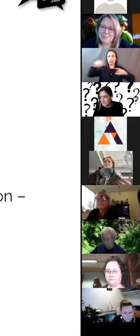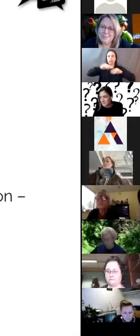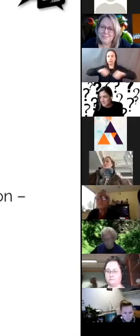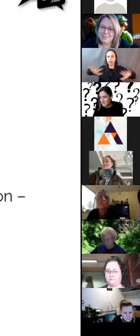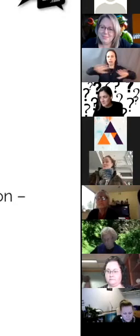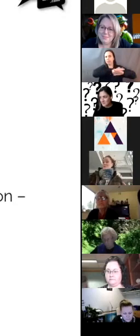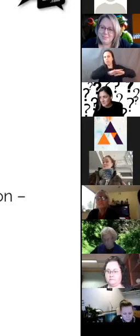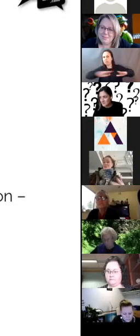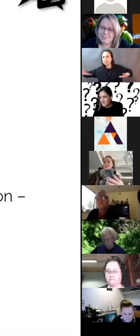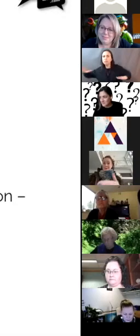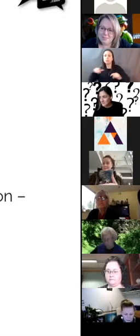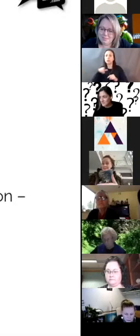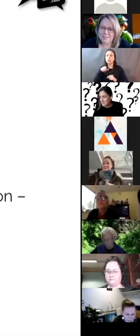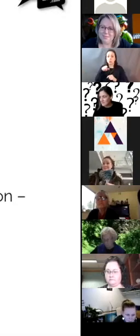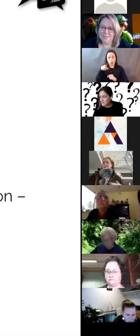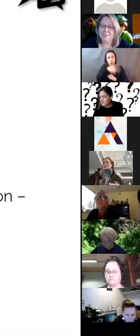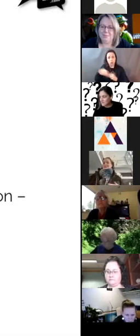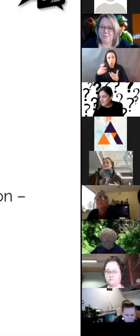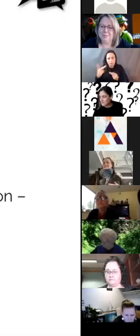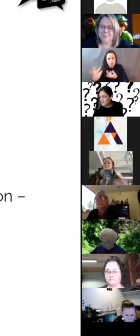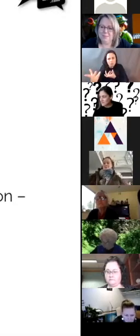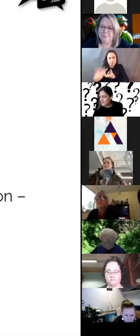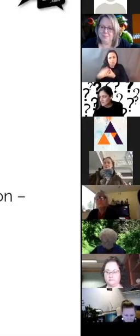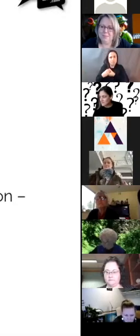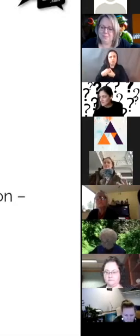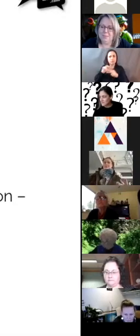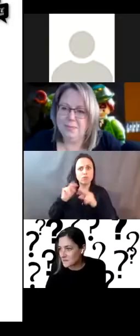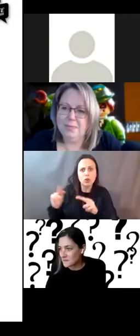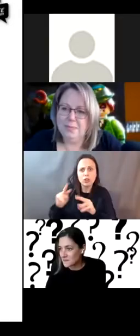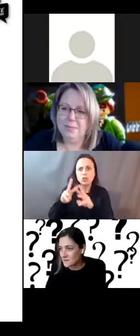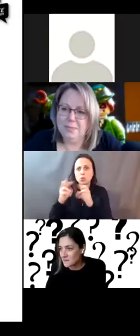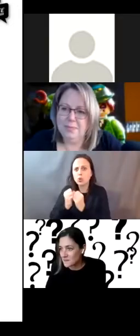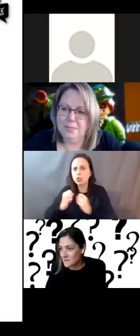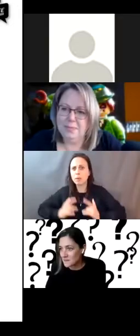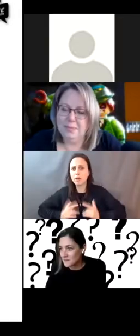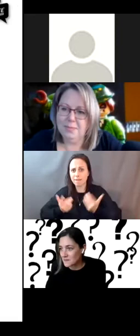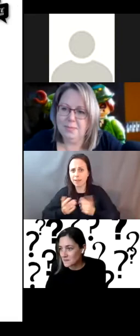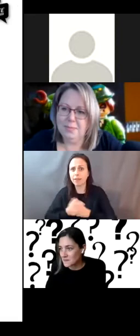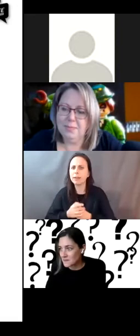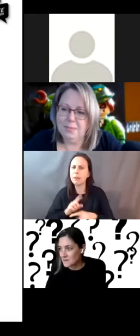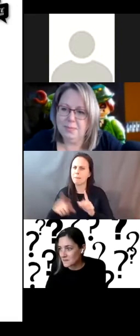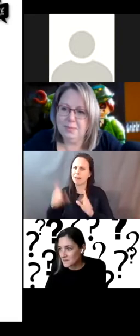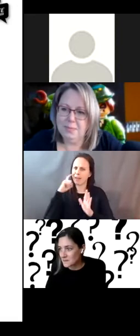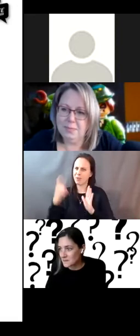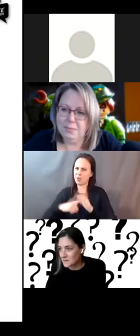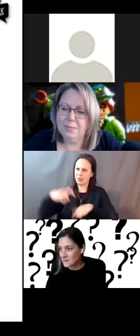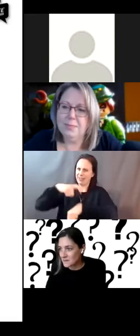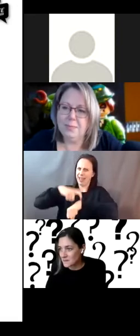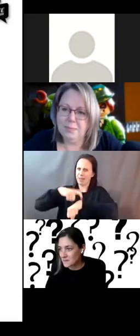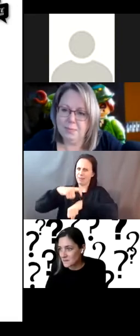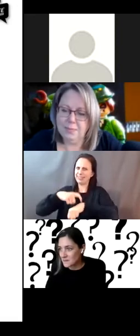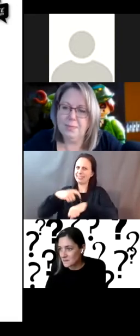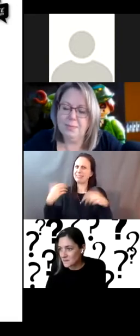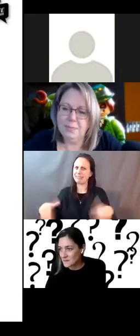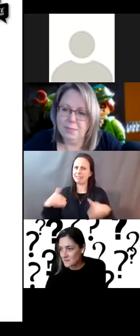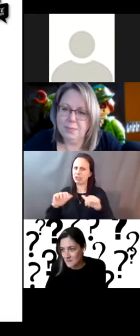to tune into your event or workshop, but I'm finding that the timing is